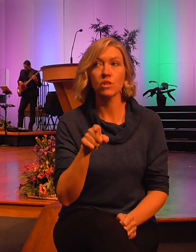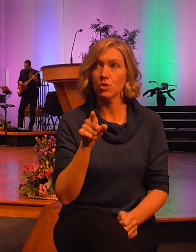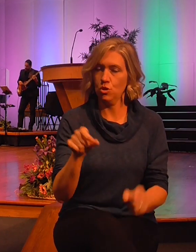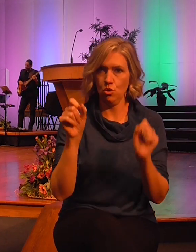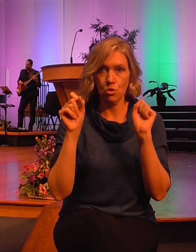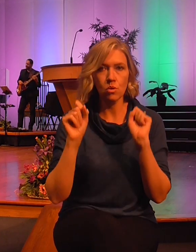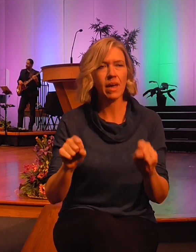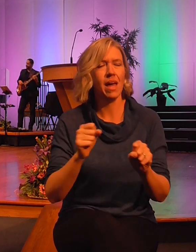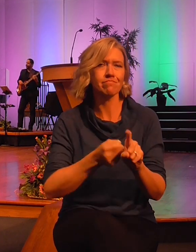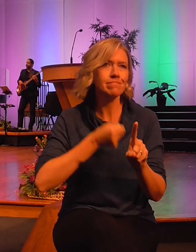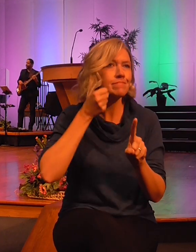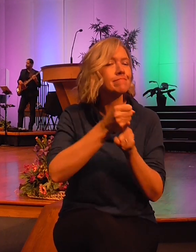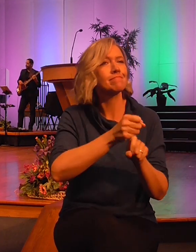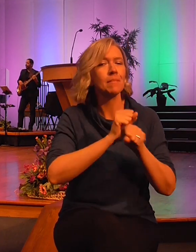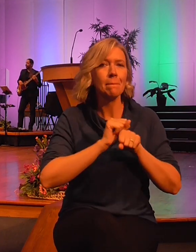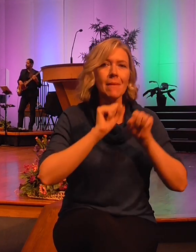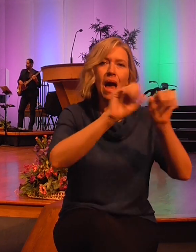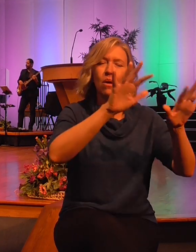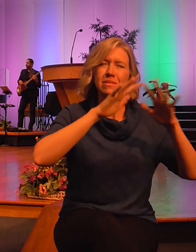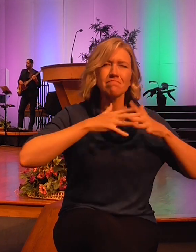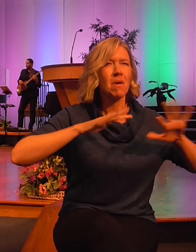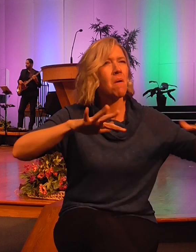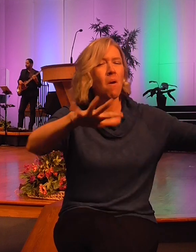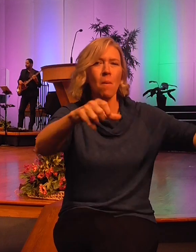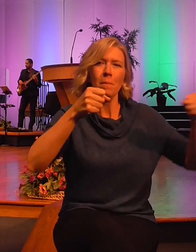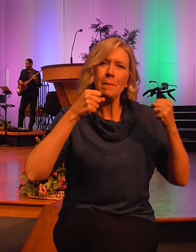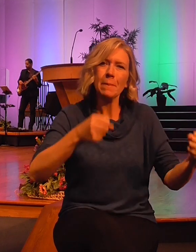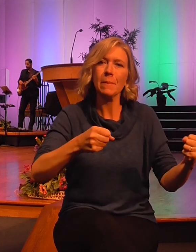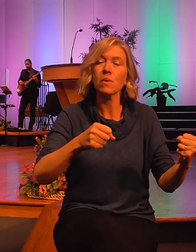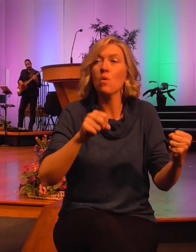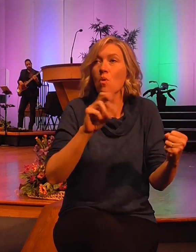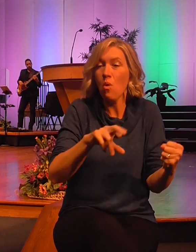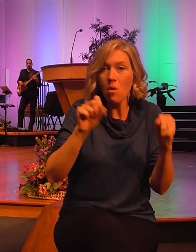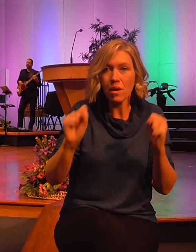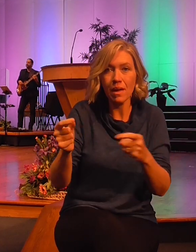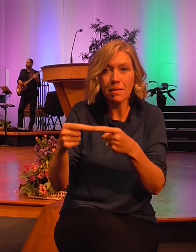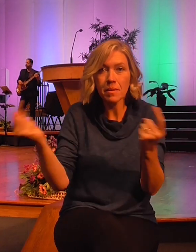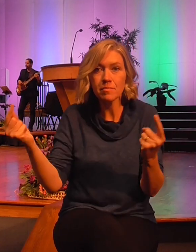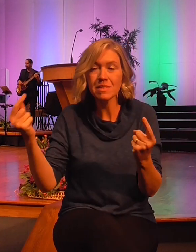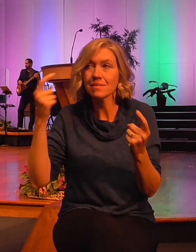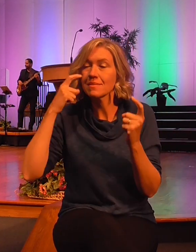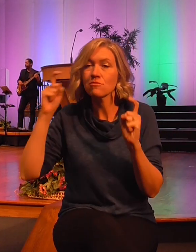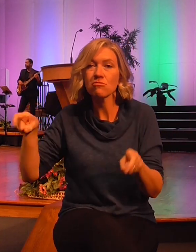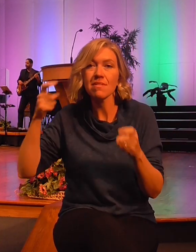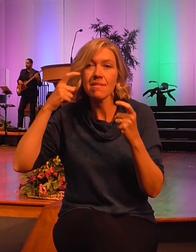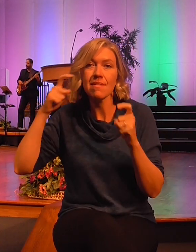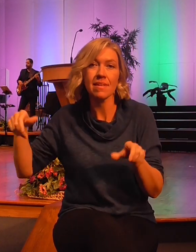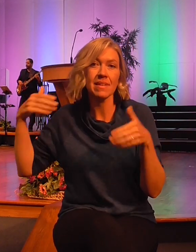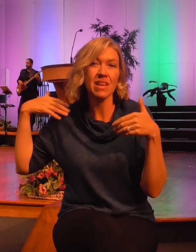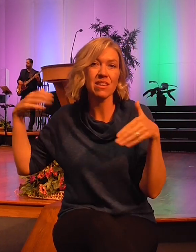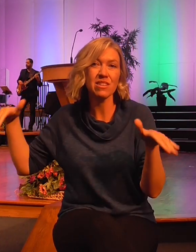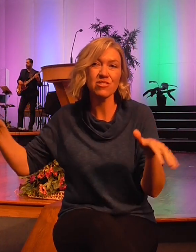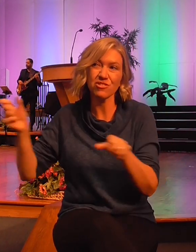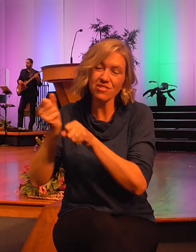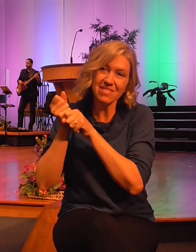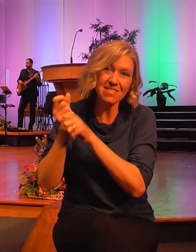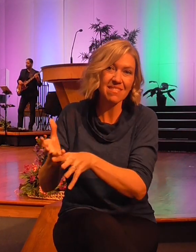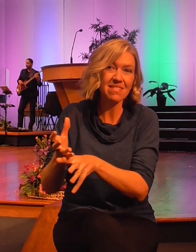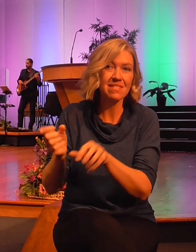You can make the mountains ring, or make the angels cry.